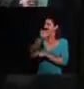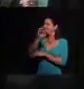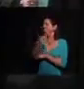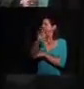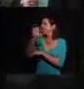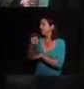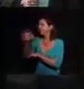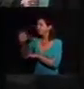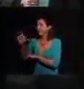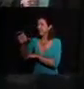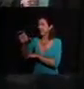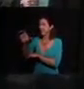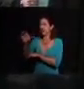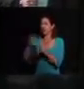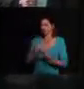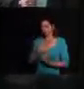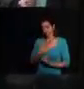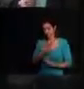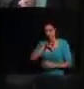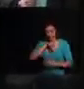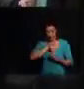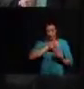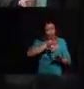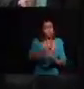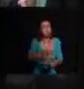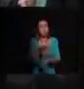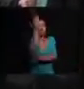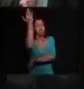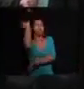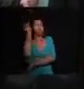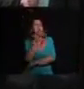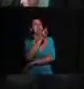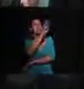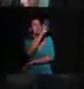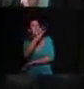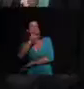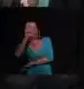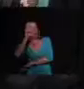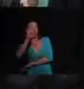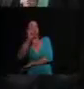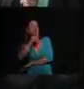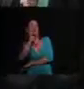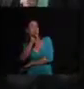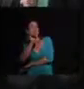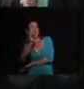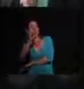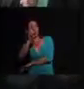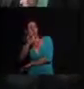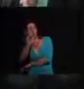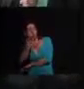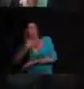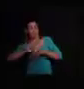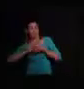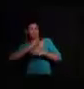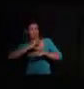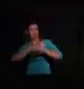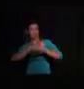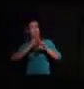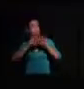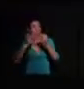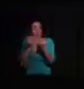Change Canada from its inception in 2004, when Kay Ryan, along with Community Futures, started the